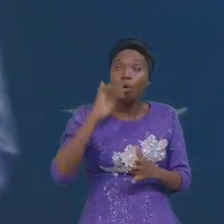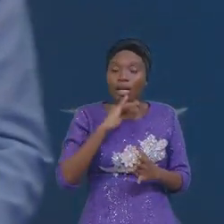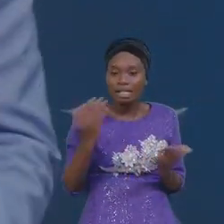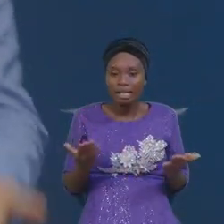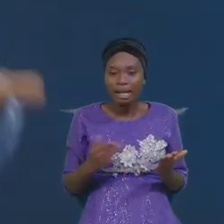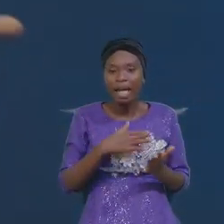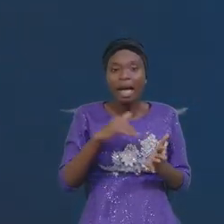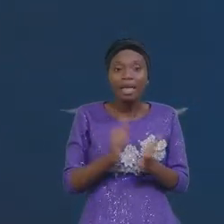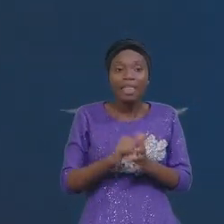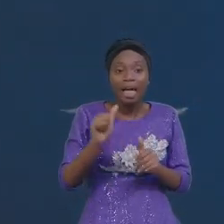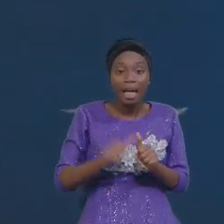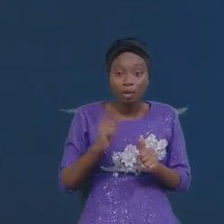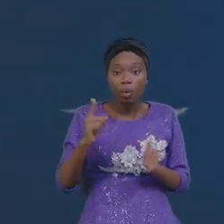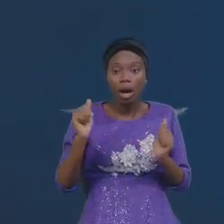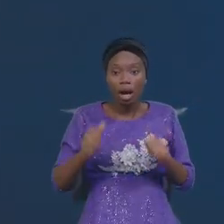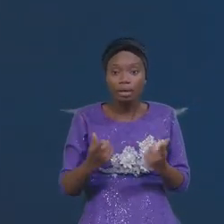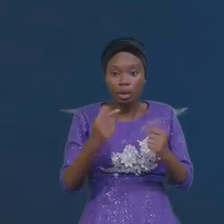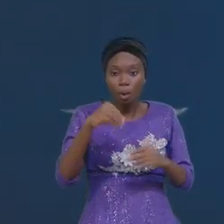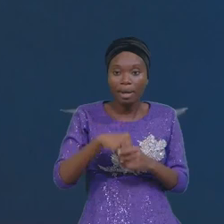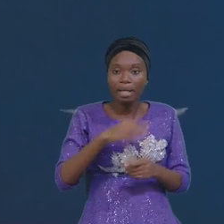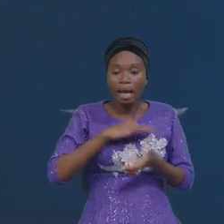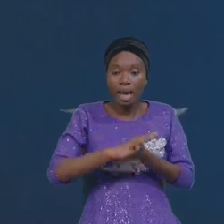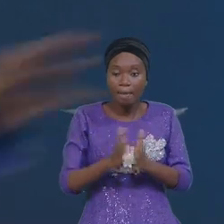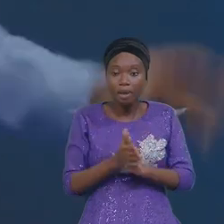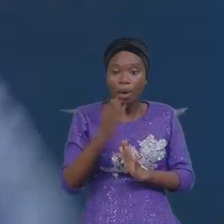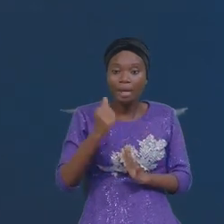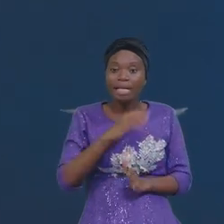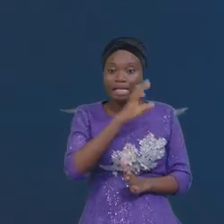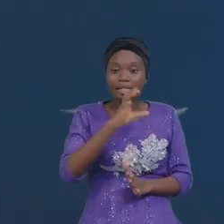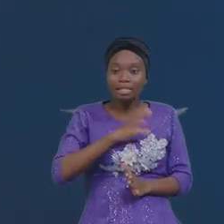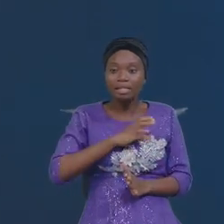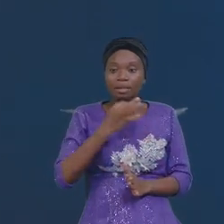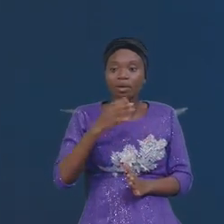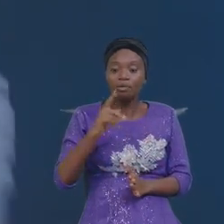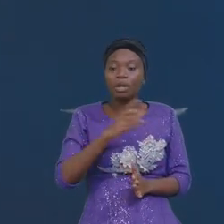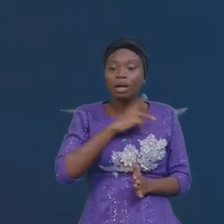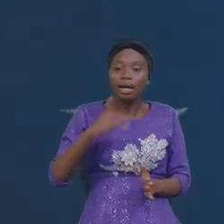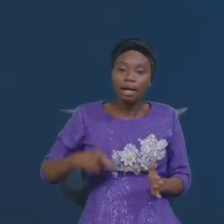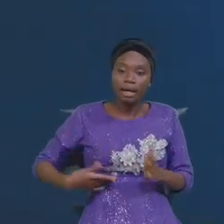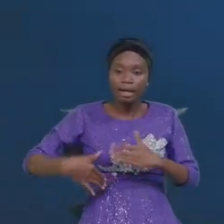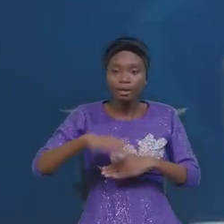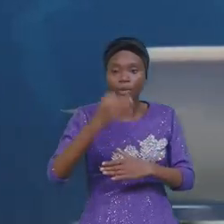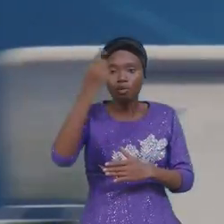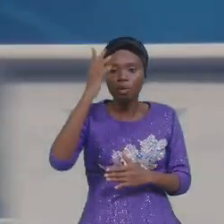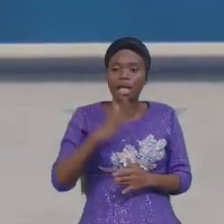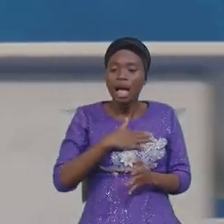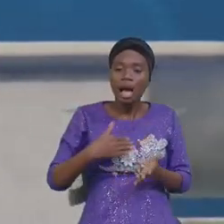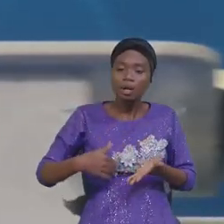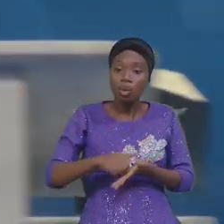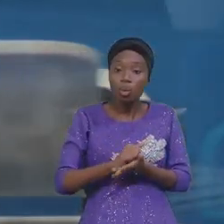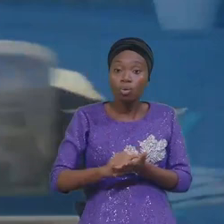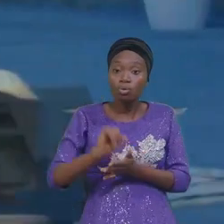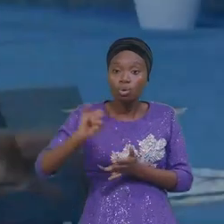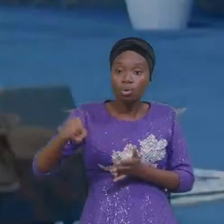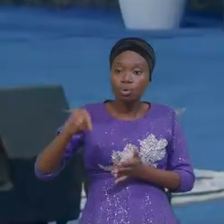can come in and become a citizen of the kingdom of God. And those Jews, they